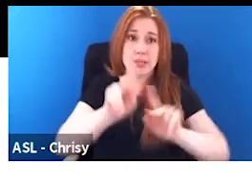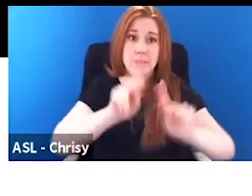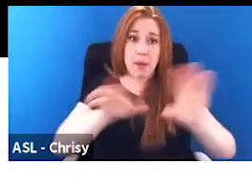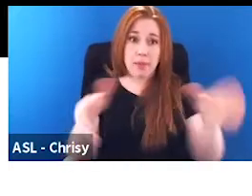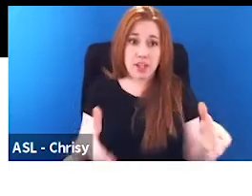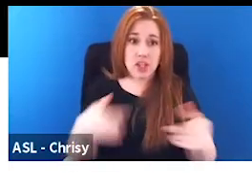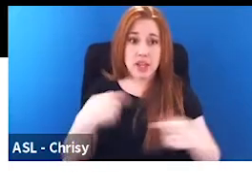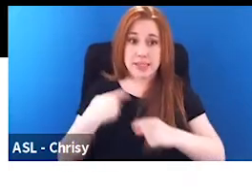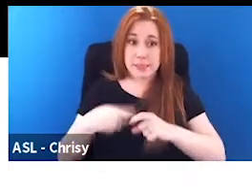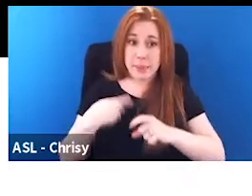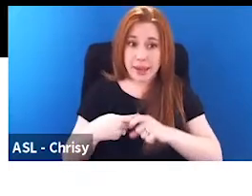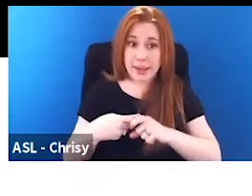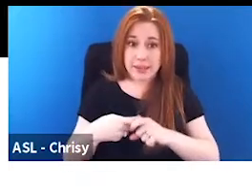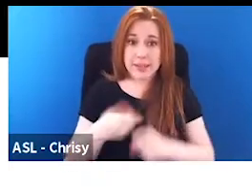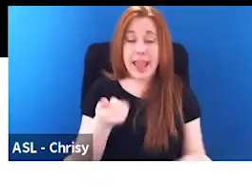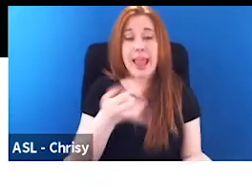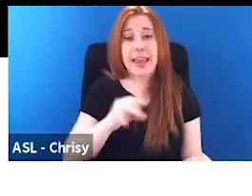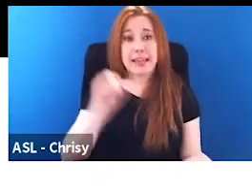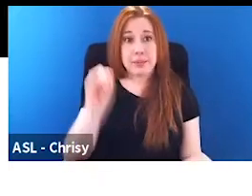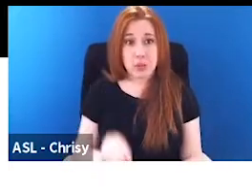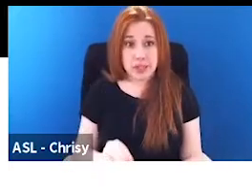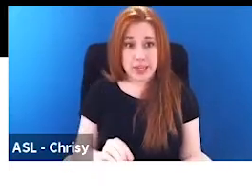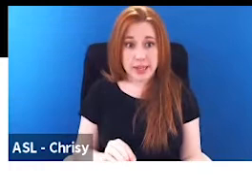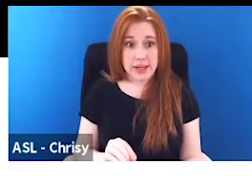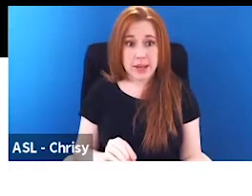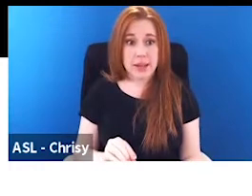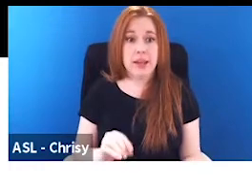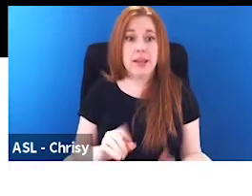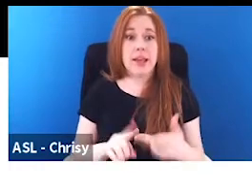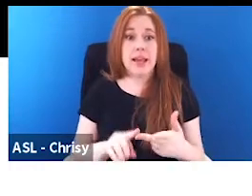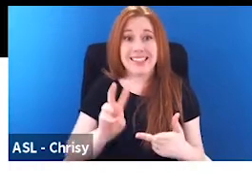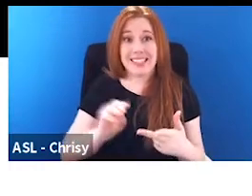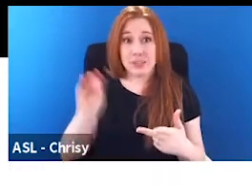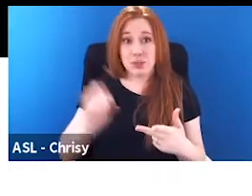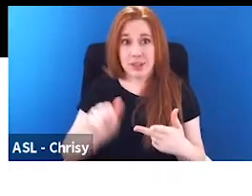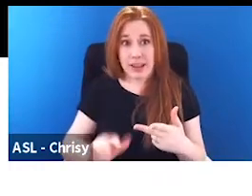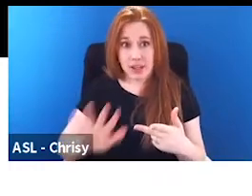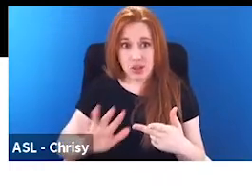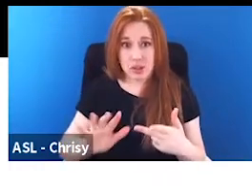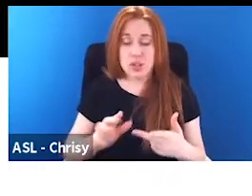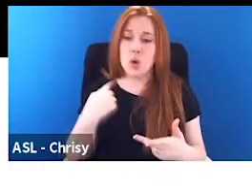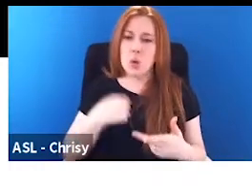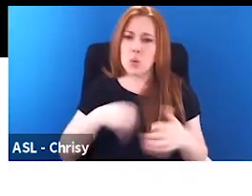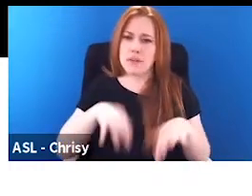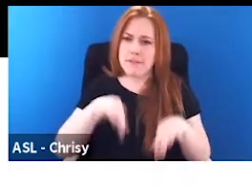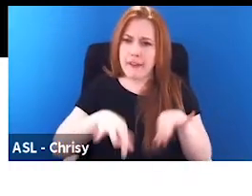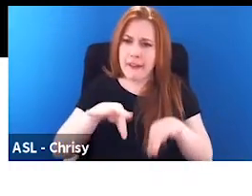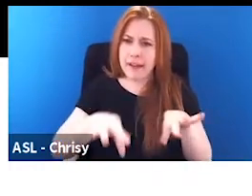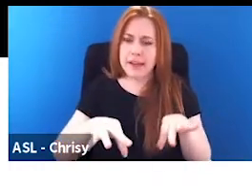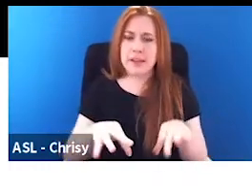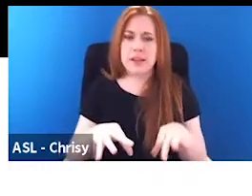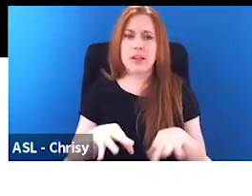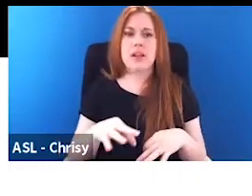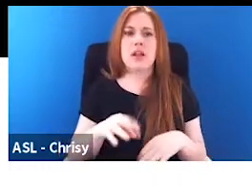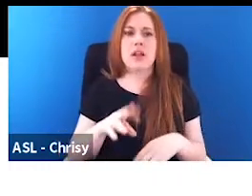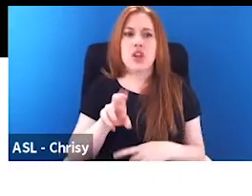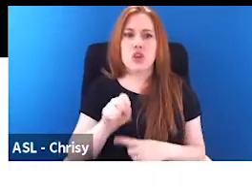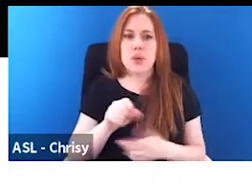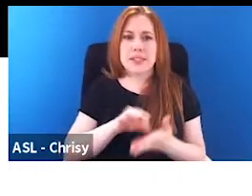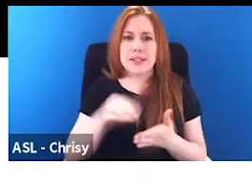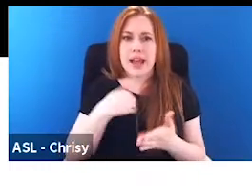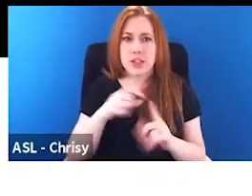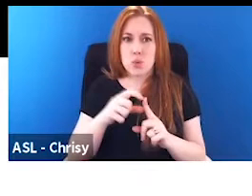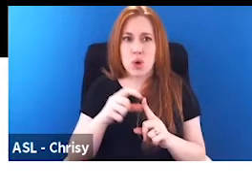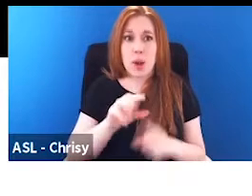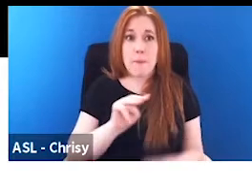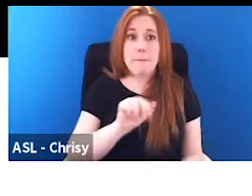another 18%, and 6%. And so what we're finding is there's a term the US Census has called majority